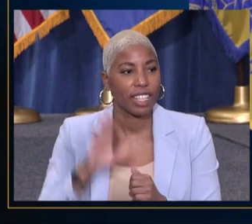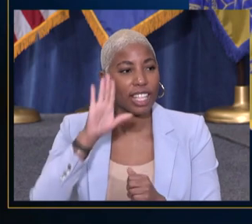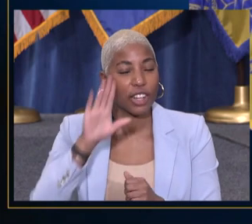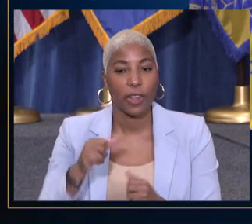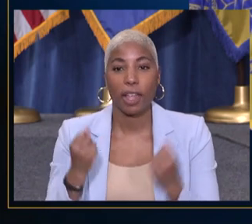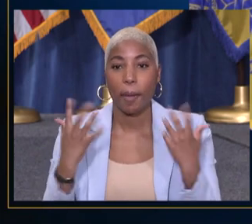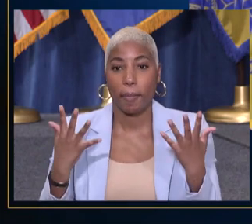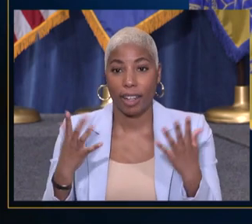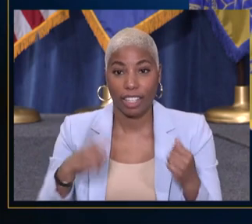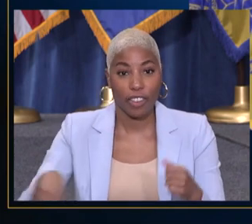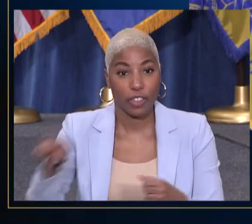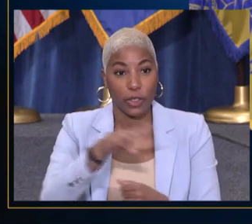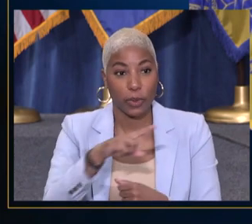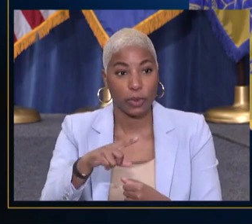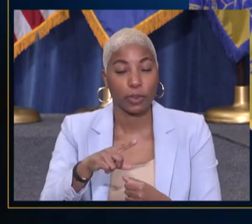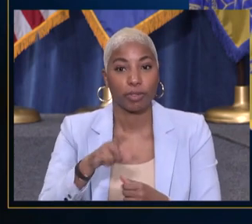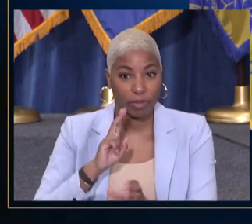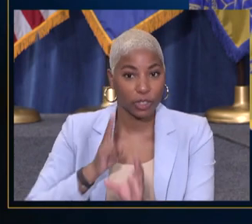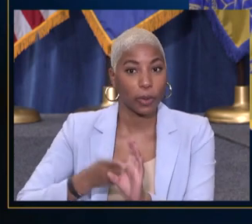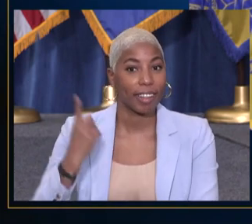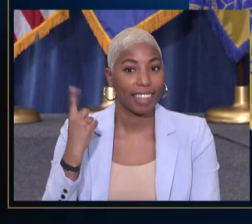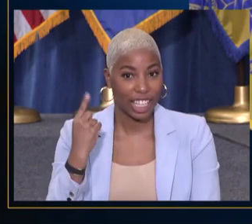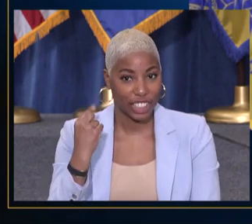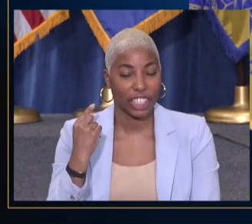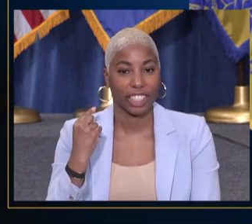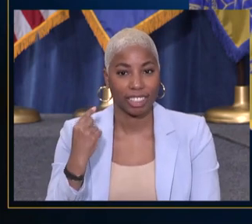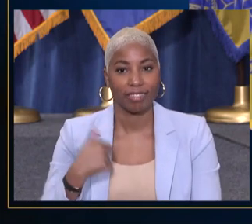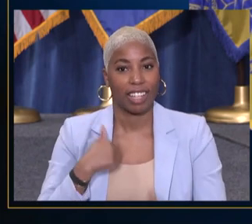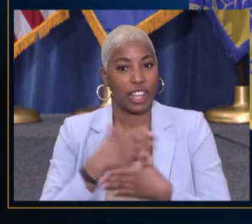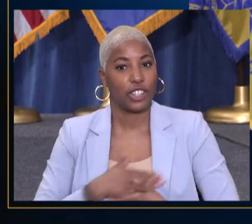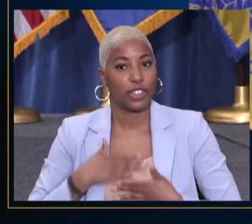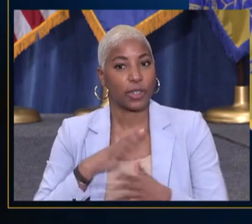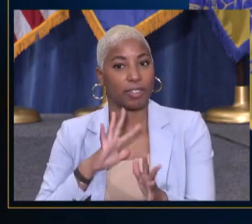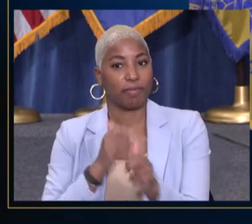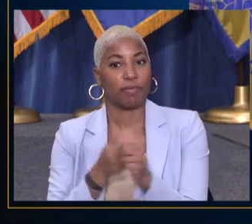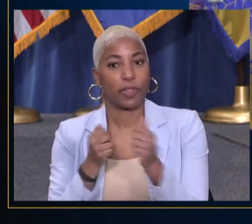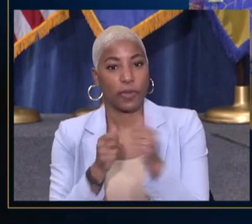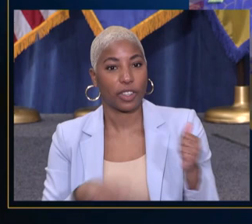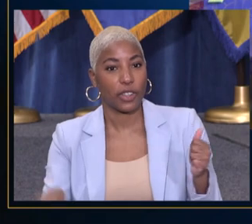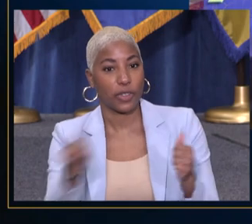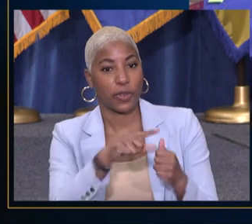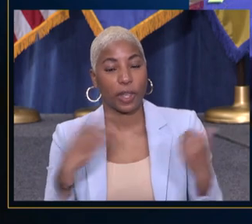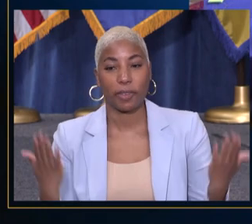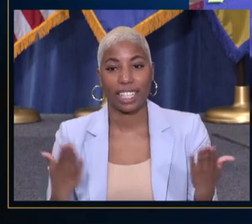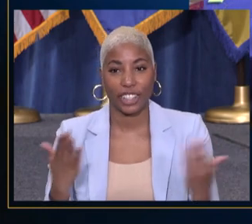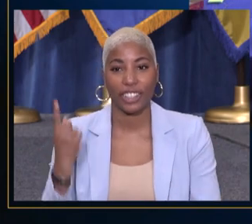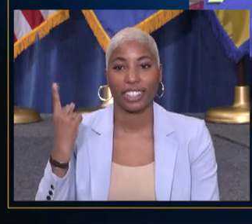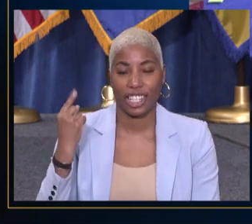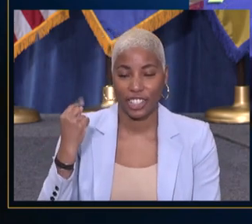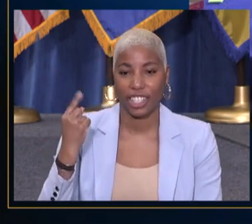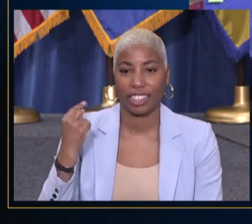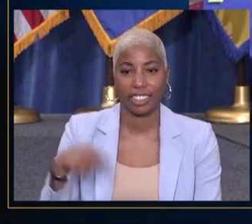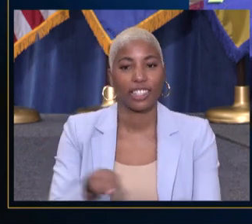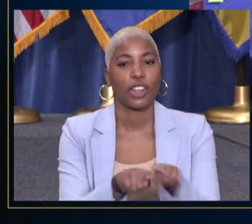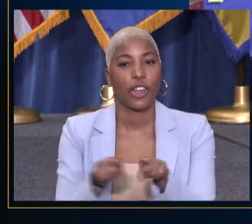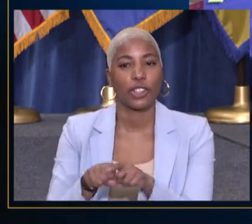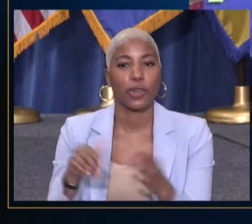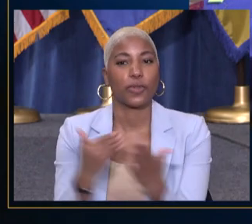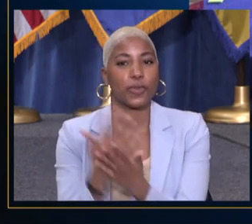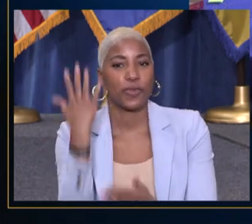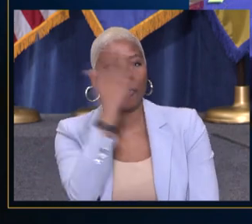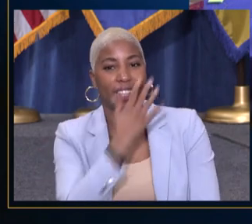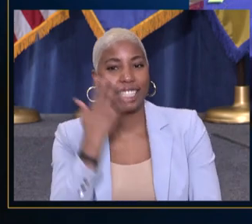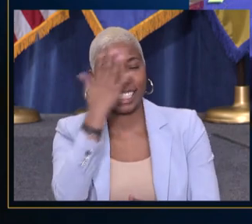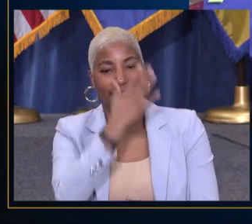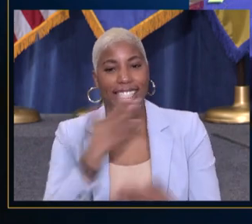here with us last year, and in fact, I've enjoyed catching up with some of you that were here with us last year. And we also have some new faces in the room,